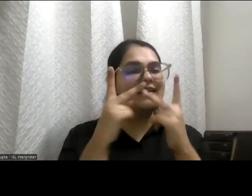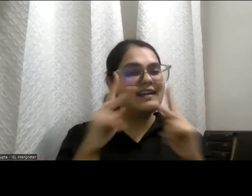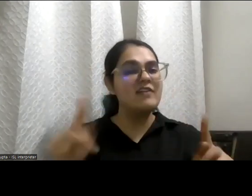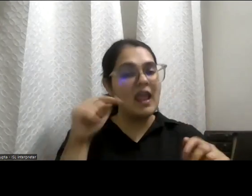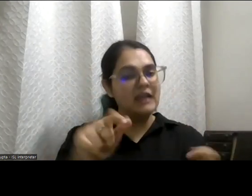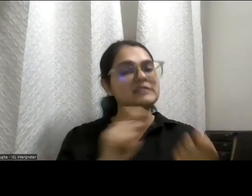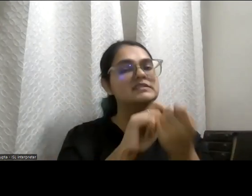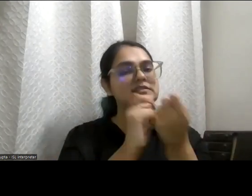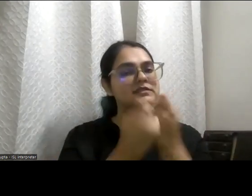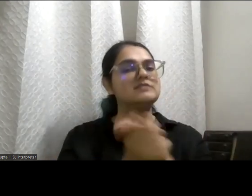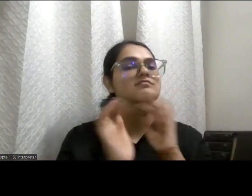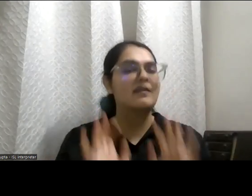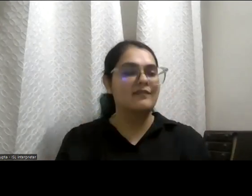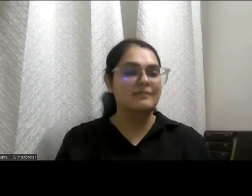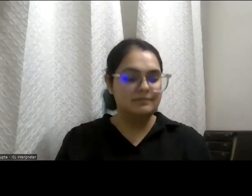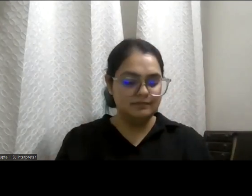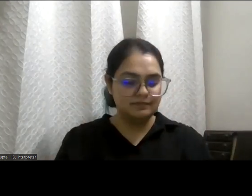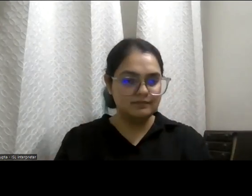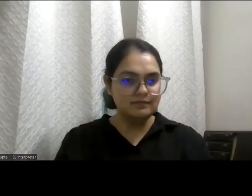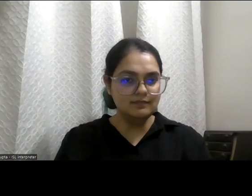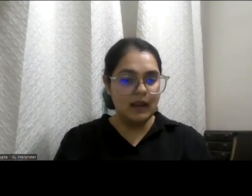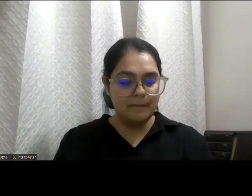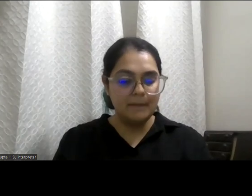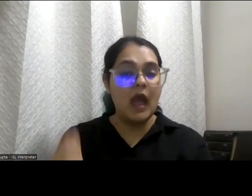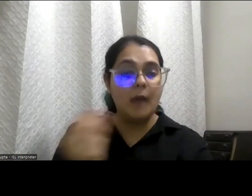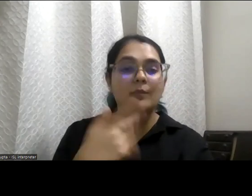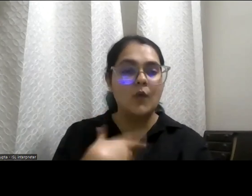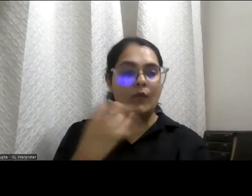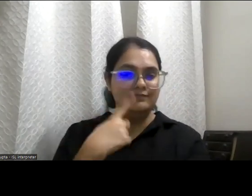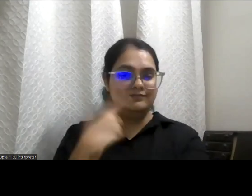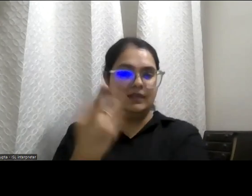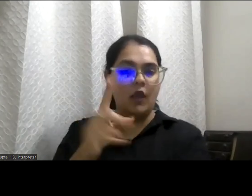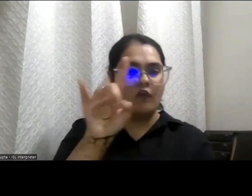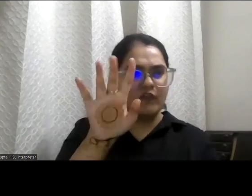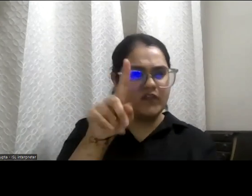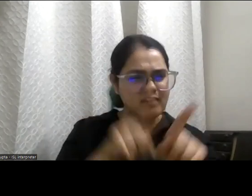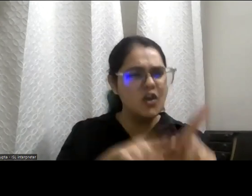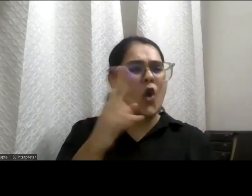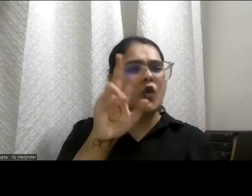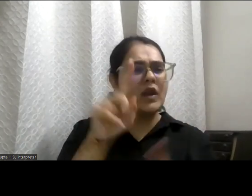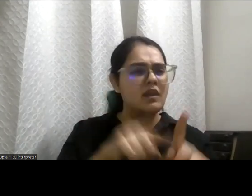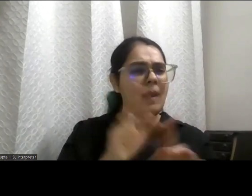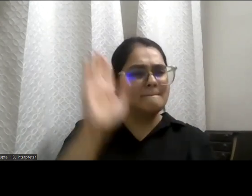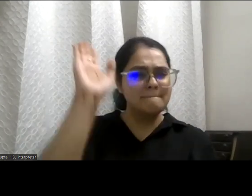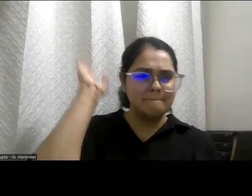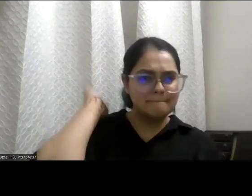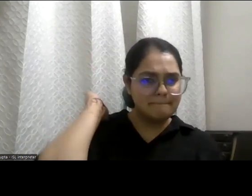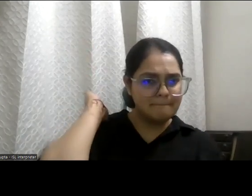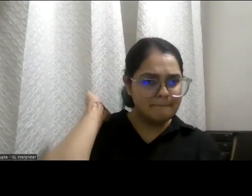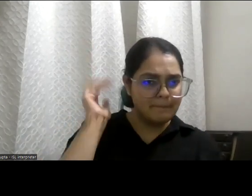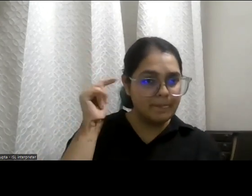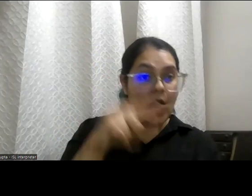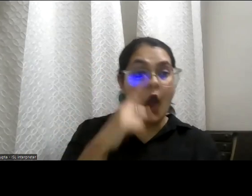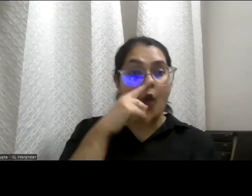is changing. Now, like 15, 20 years back, if you look now, the number of women in India, especially going in the armed